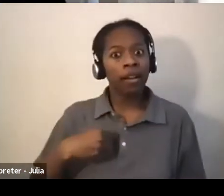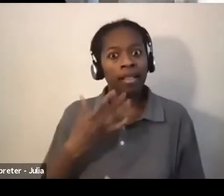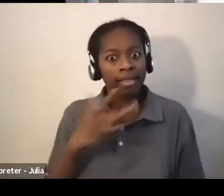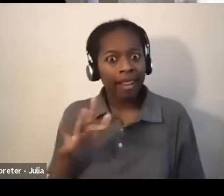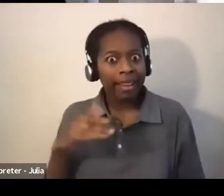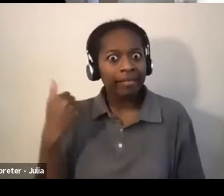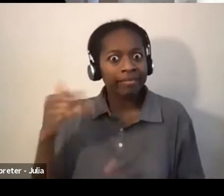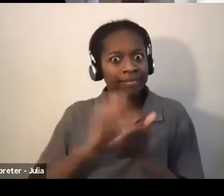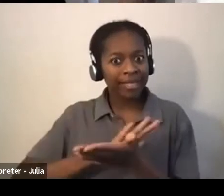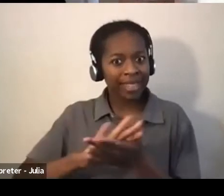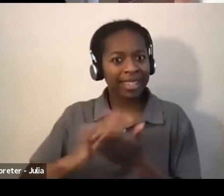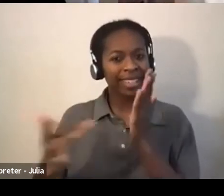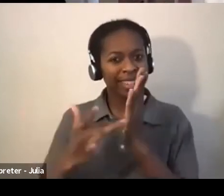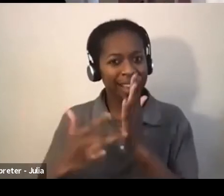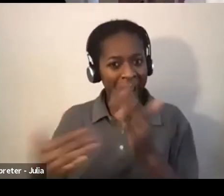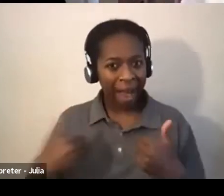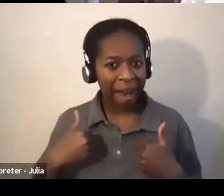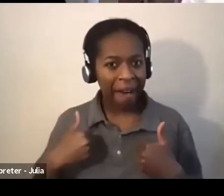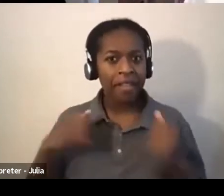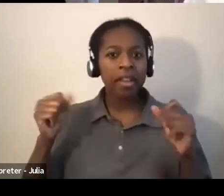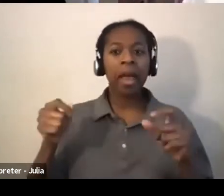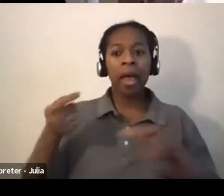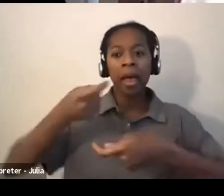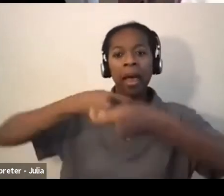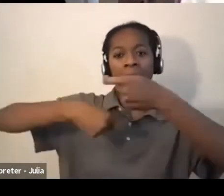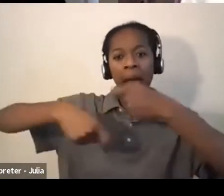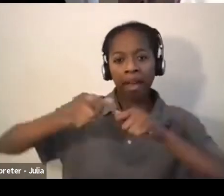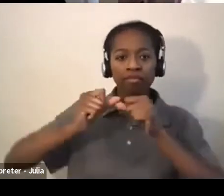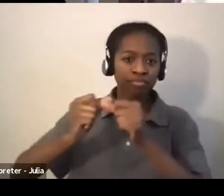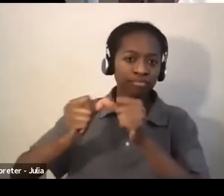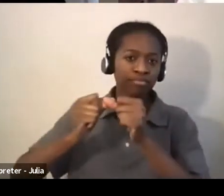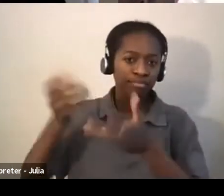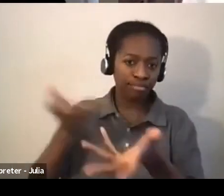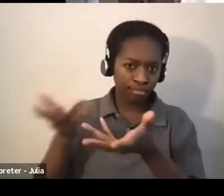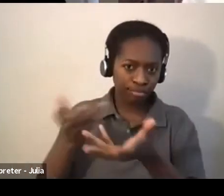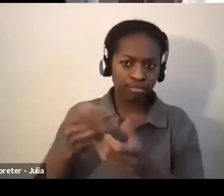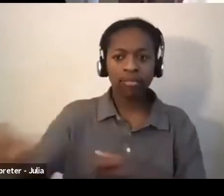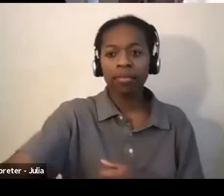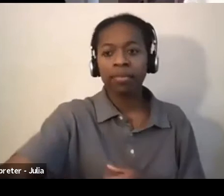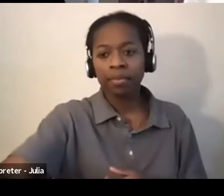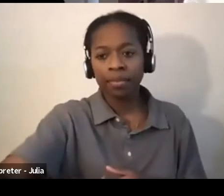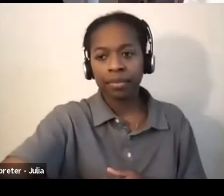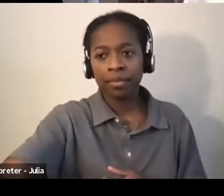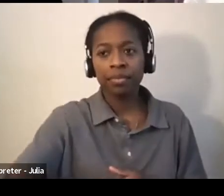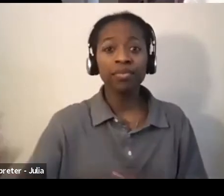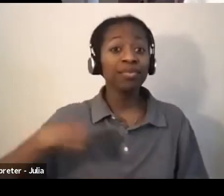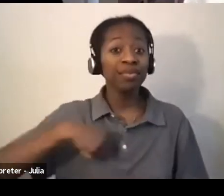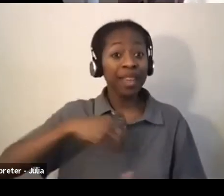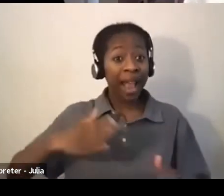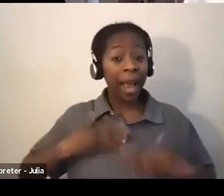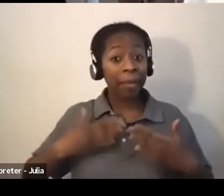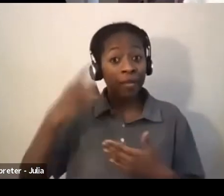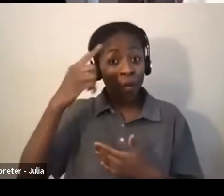us to continue that work. We're also very, very grateful for everyone who has been able to support